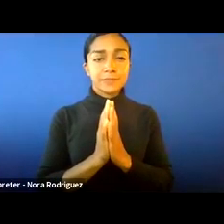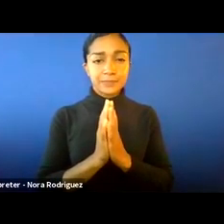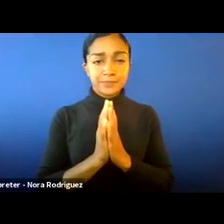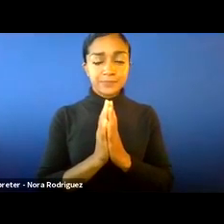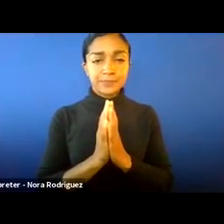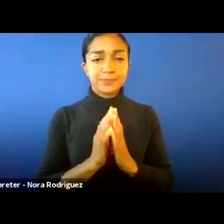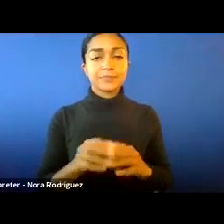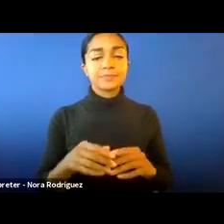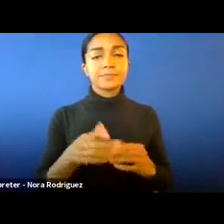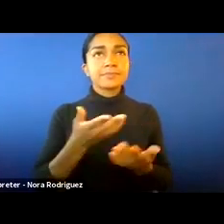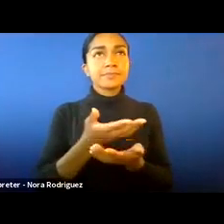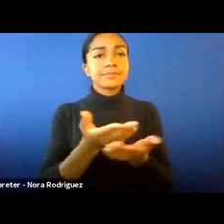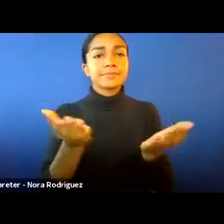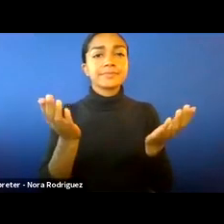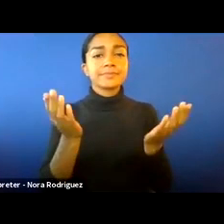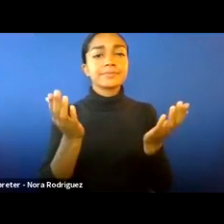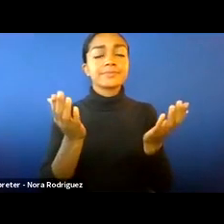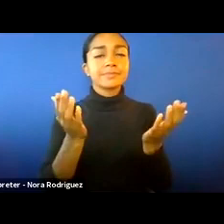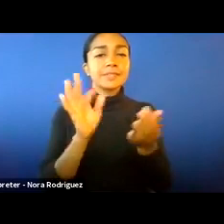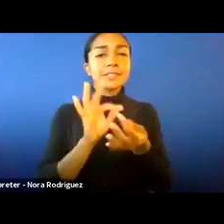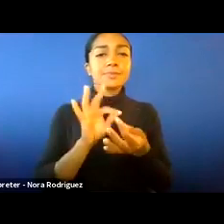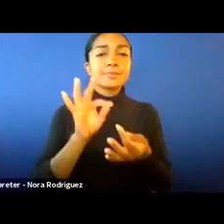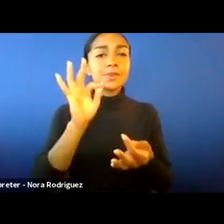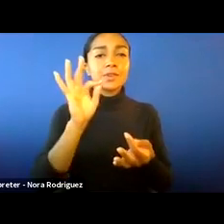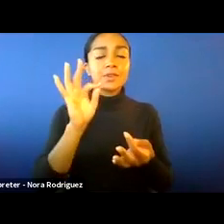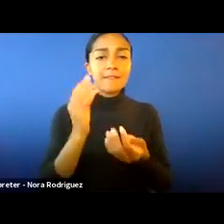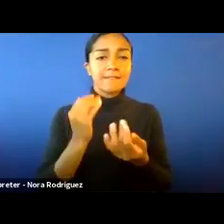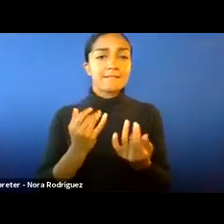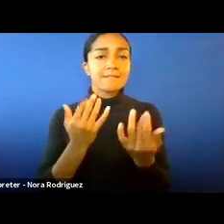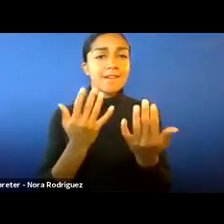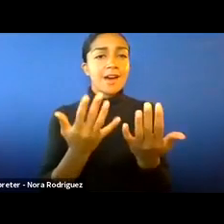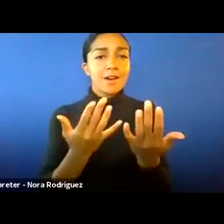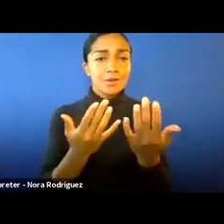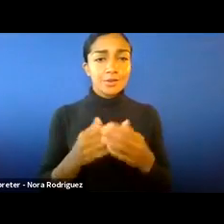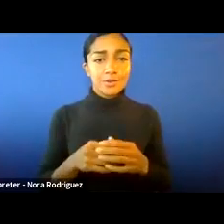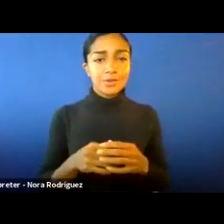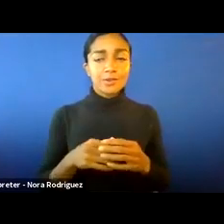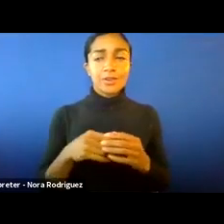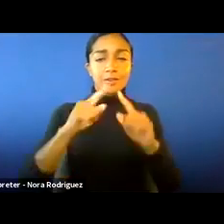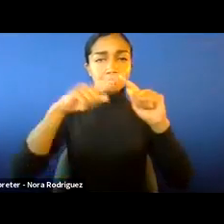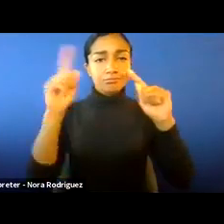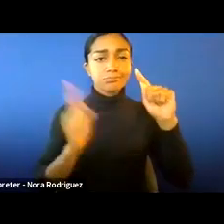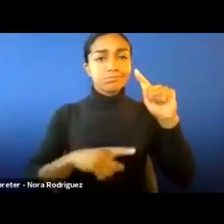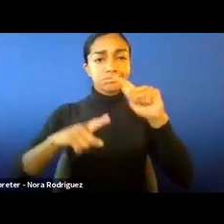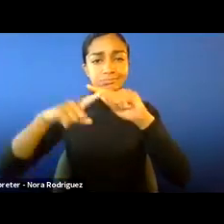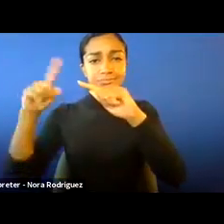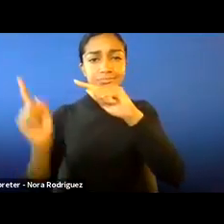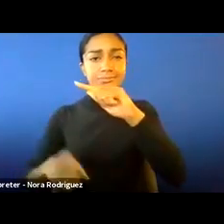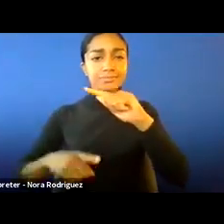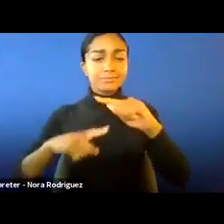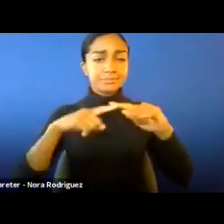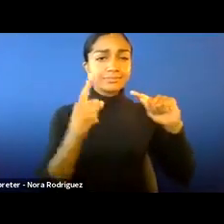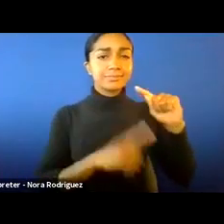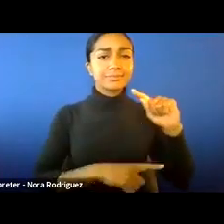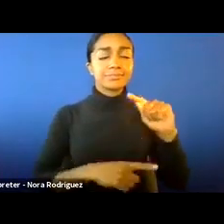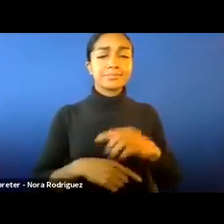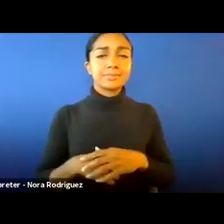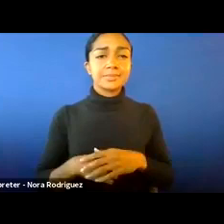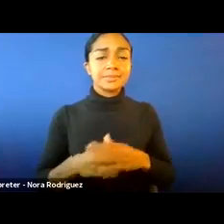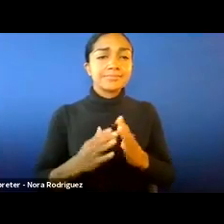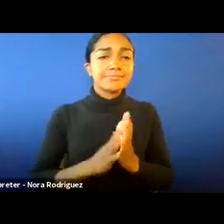the spirits of fire, of lightning, of passion,